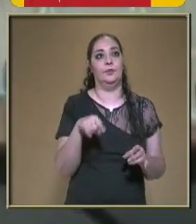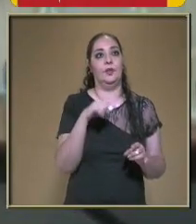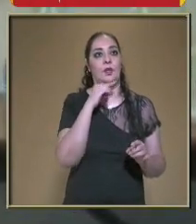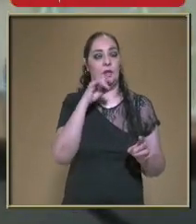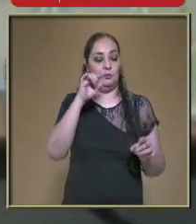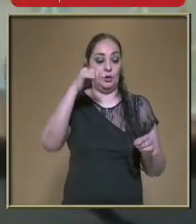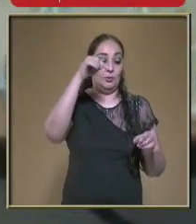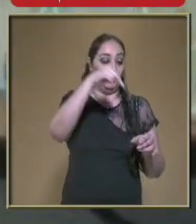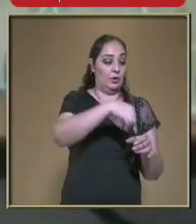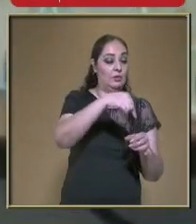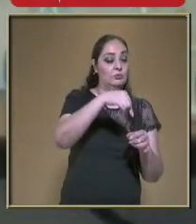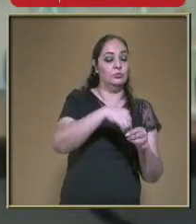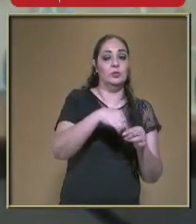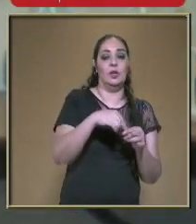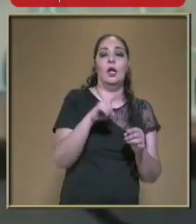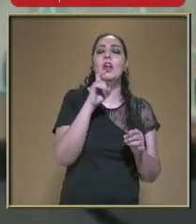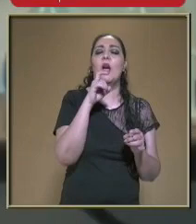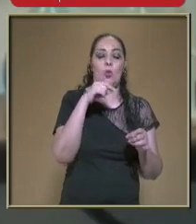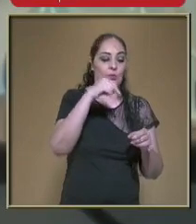dip it in the water,